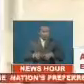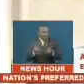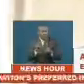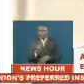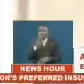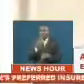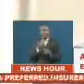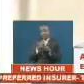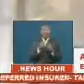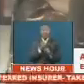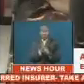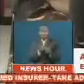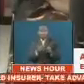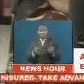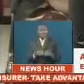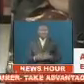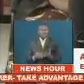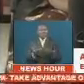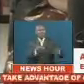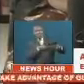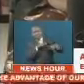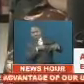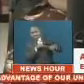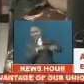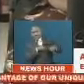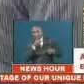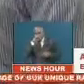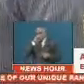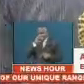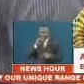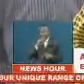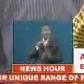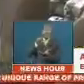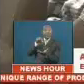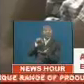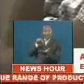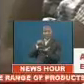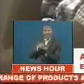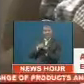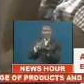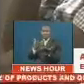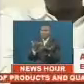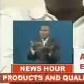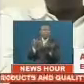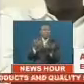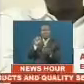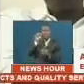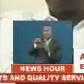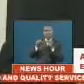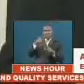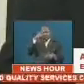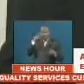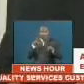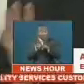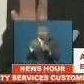agreement continues to generate debate in some circles. Journalists at his maiden press interaction wanted details of that